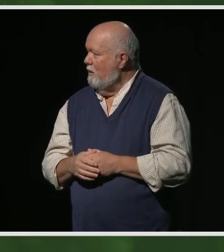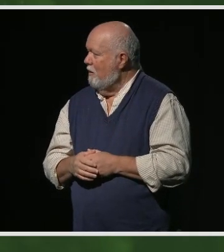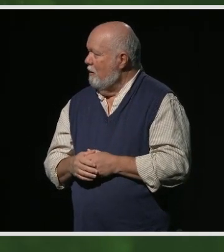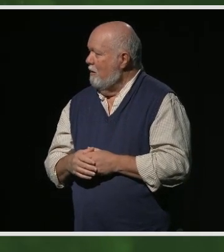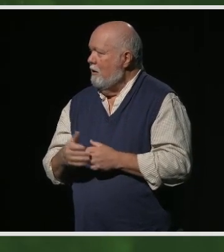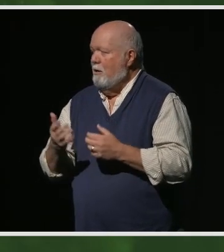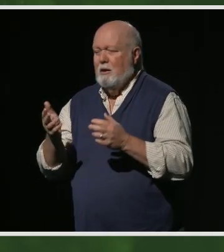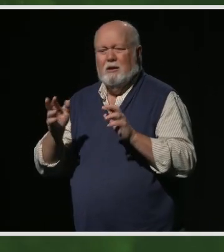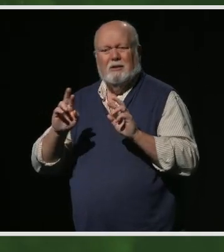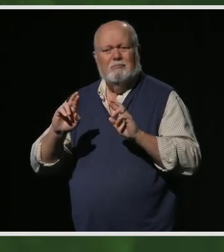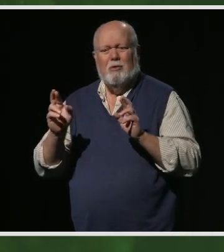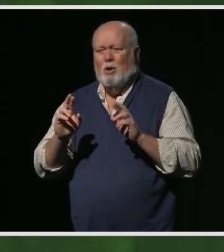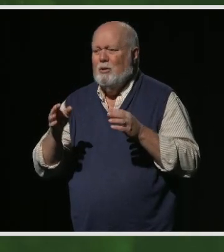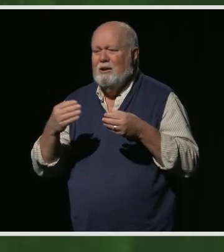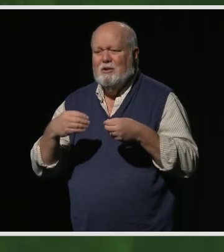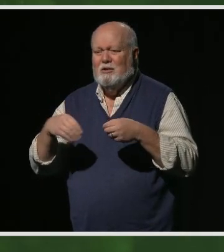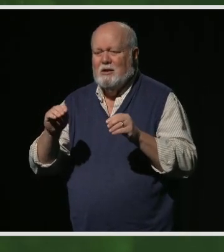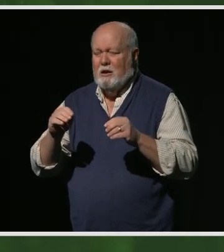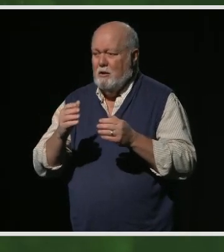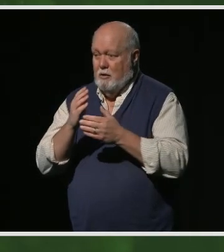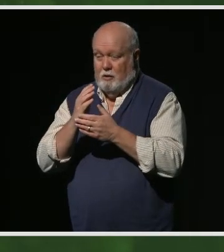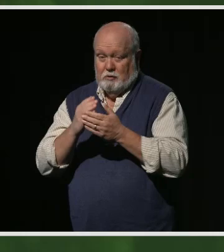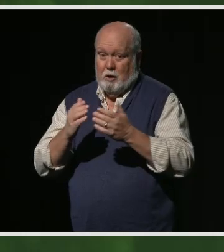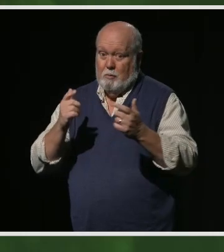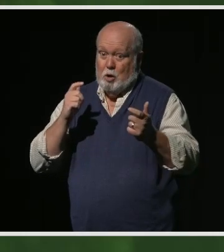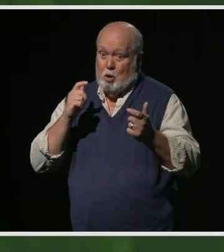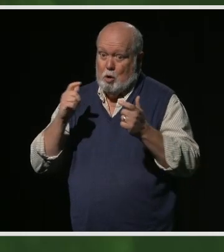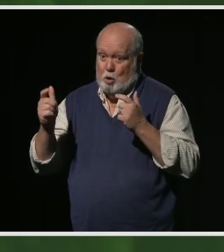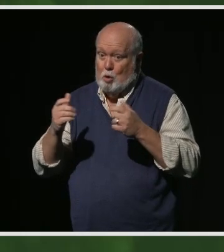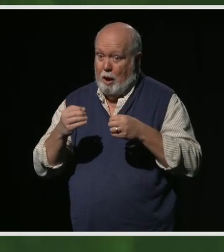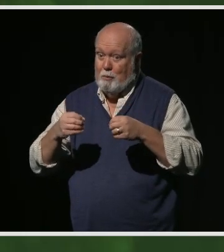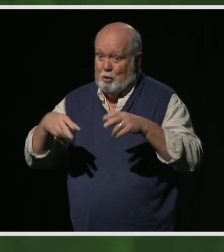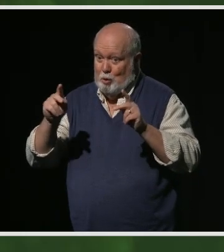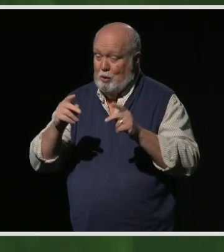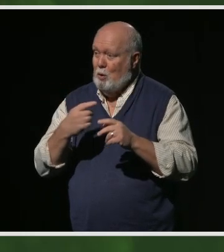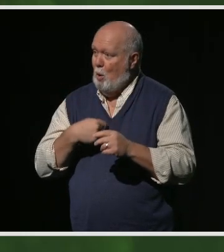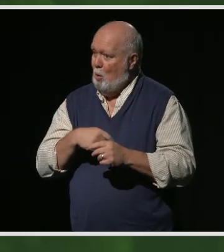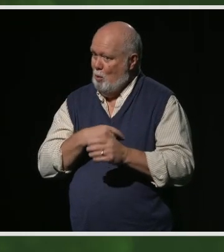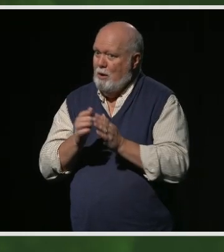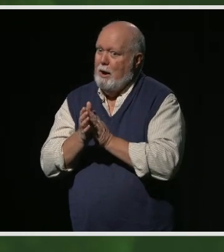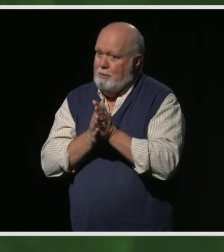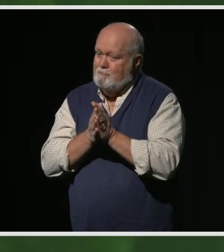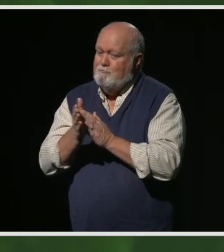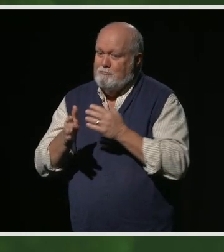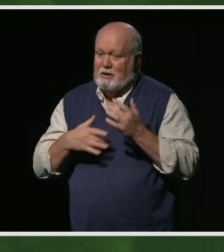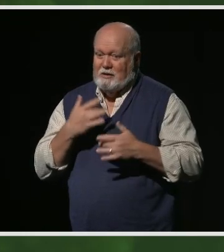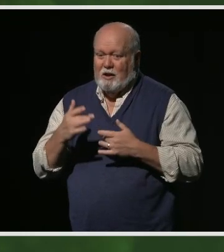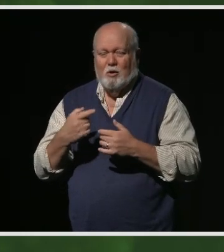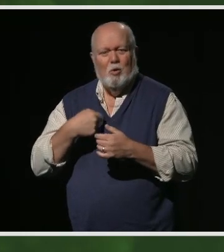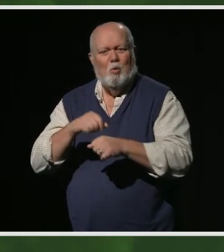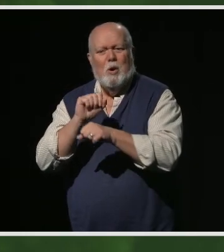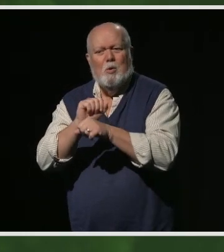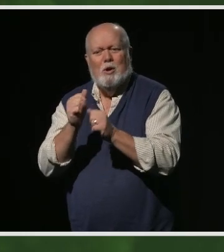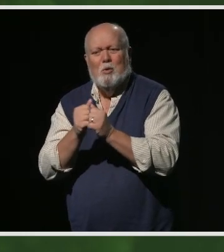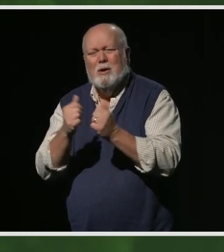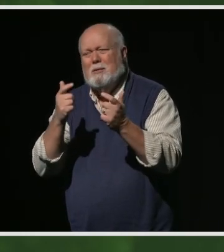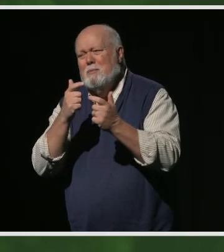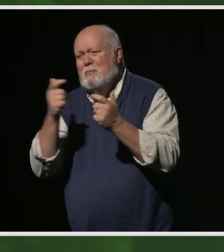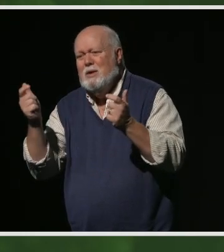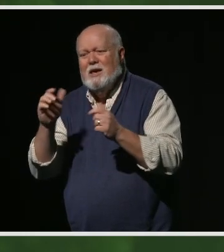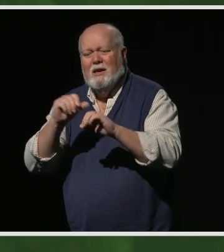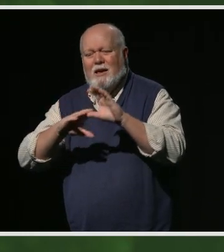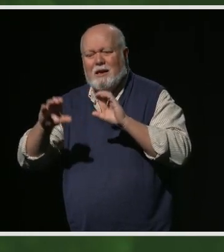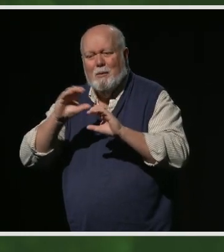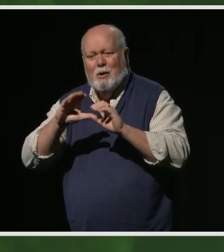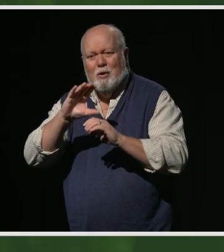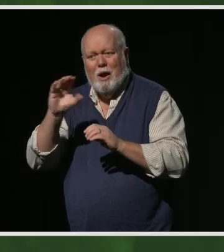go-to-market strategy. There's some huge industrial opportunities that get us excited. We're working with some of the biggest chemical companies in the world at developing these